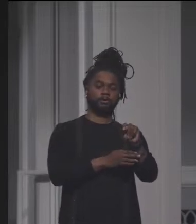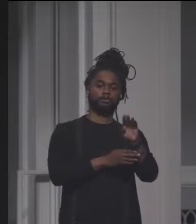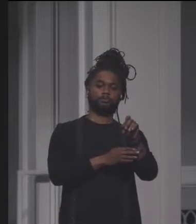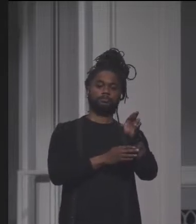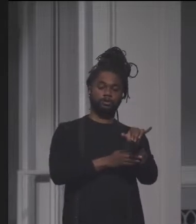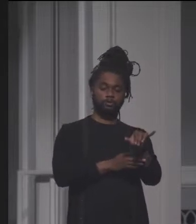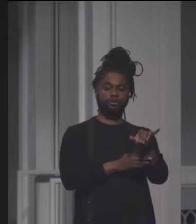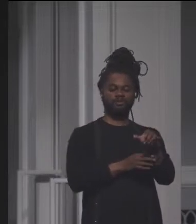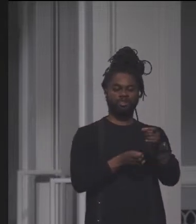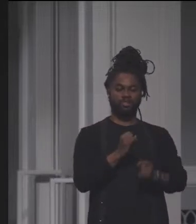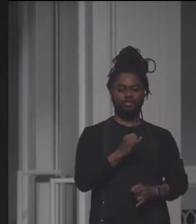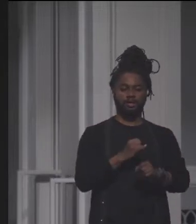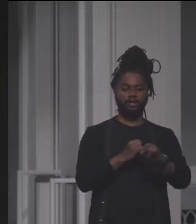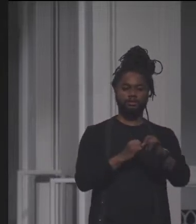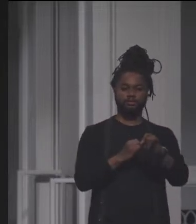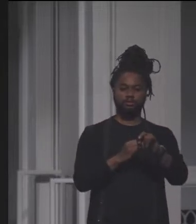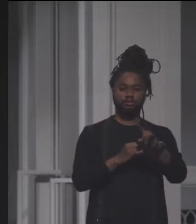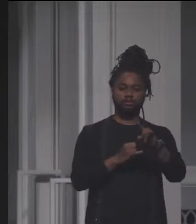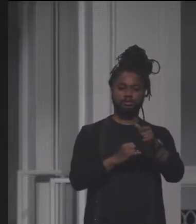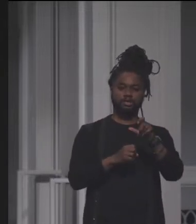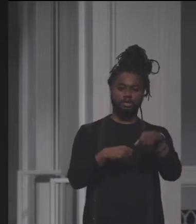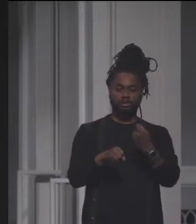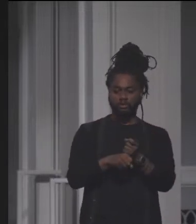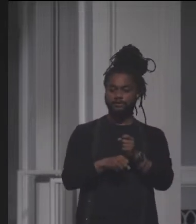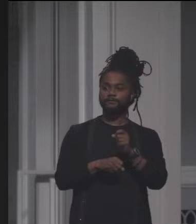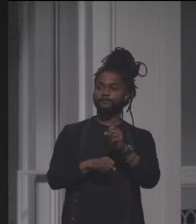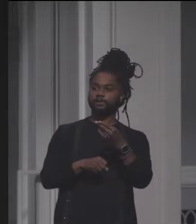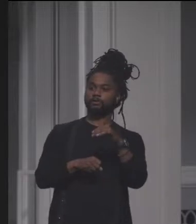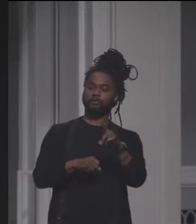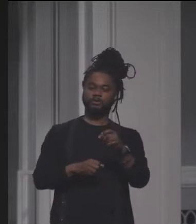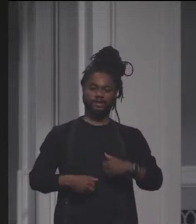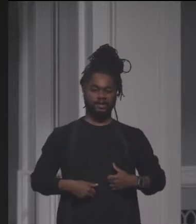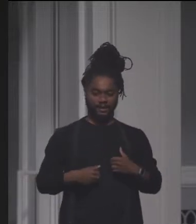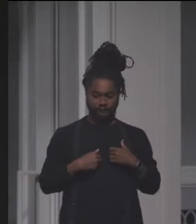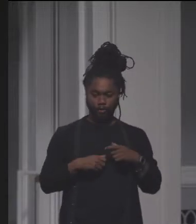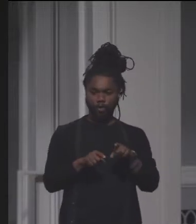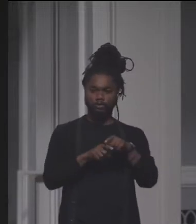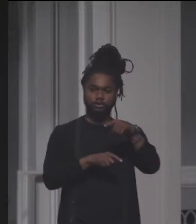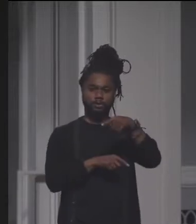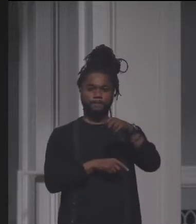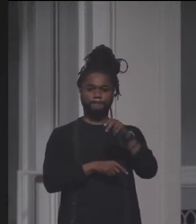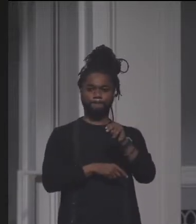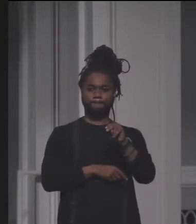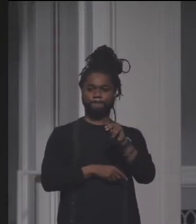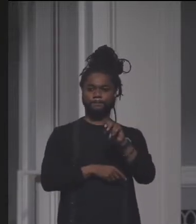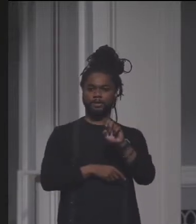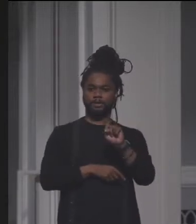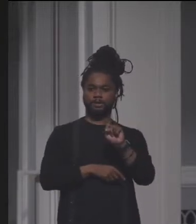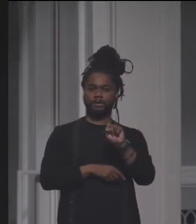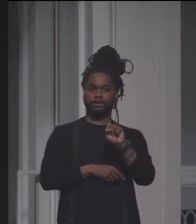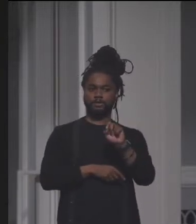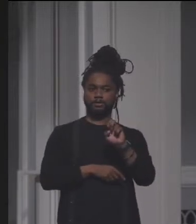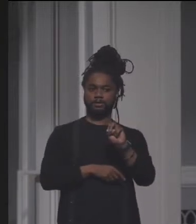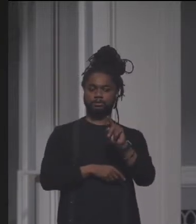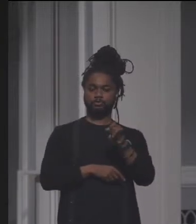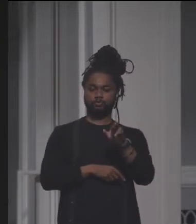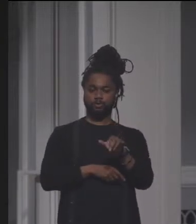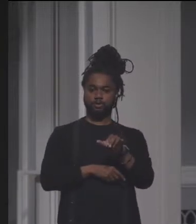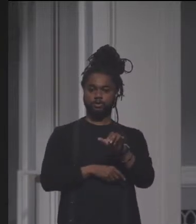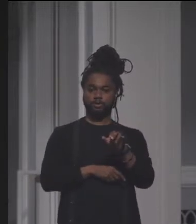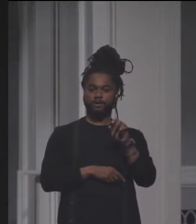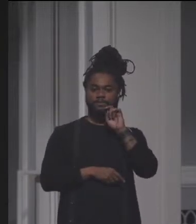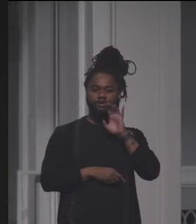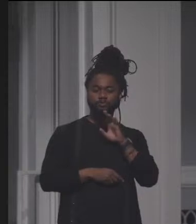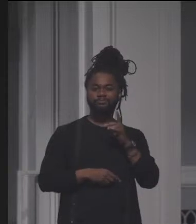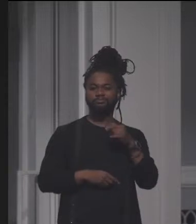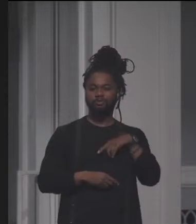life, and also the penitentials of Bede, so he was writing about 50 years after Hild's death, so